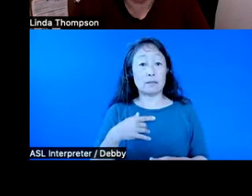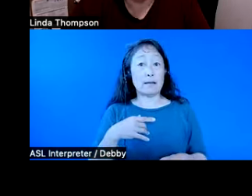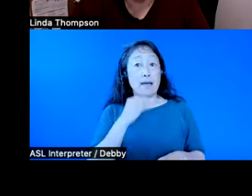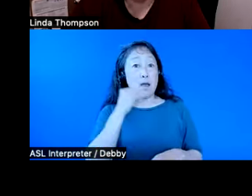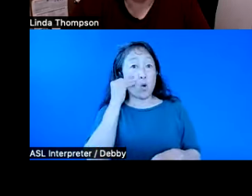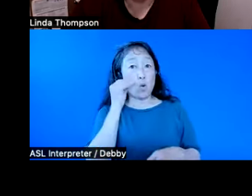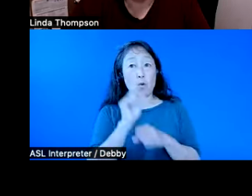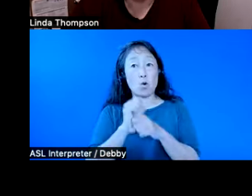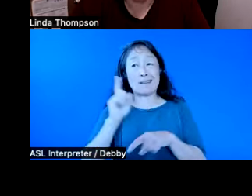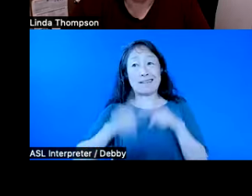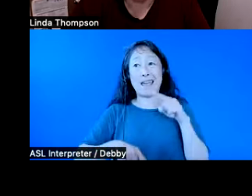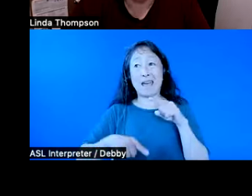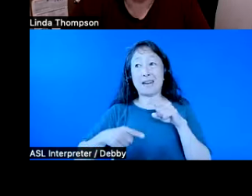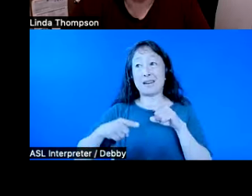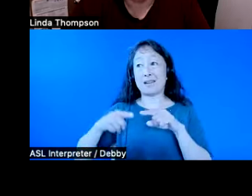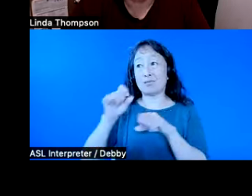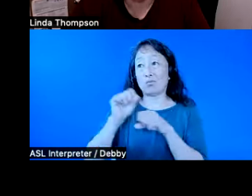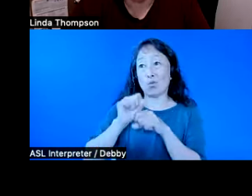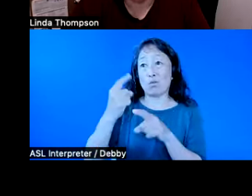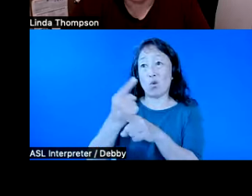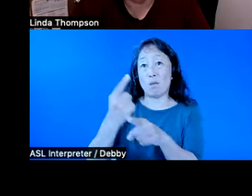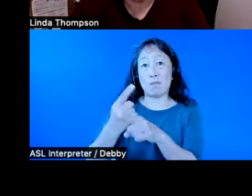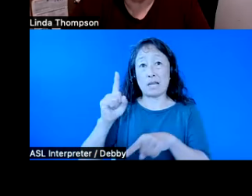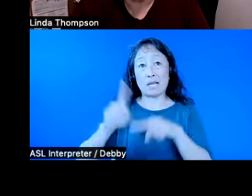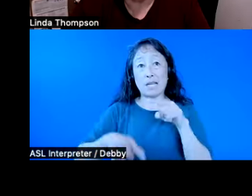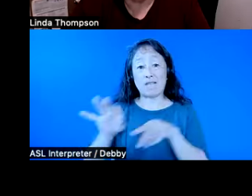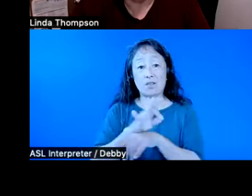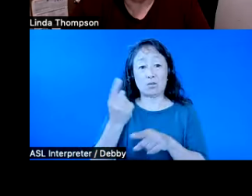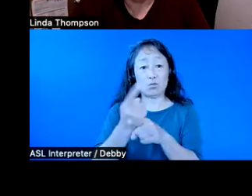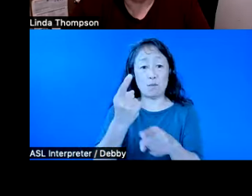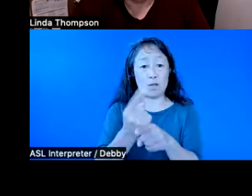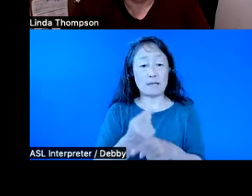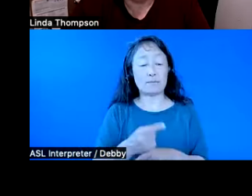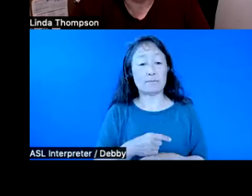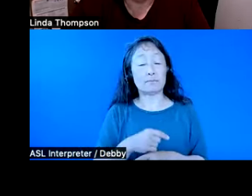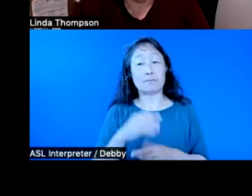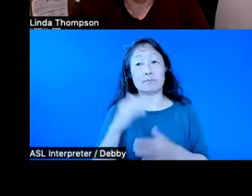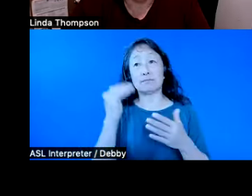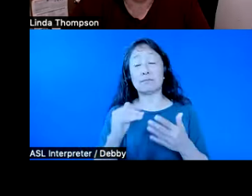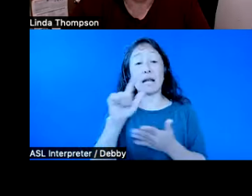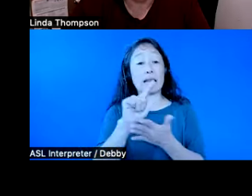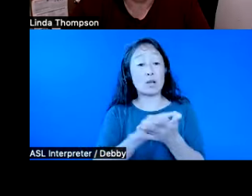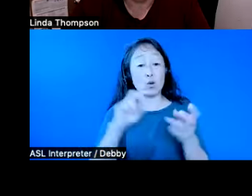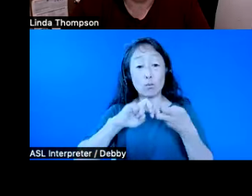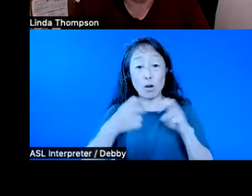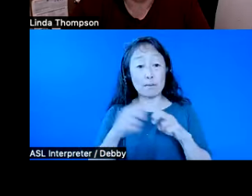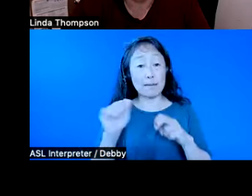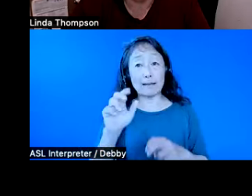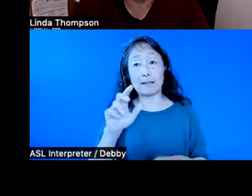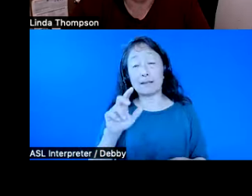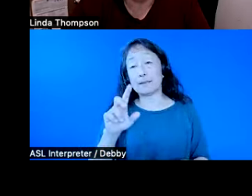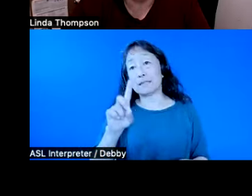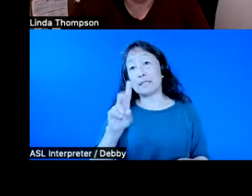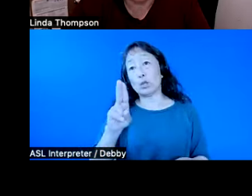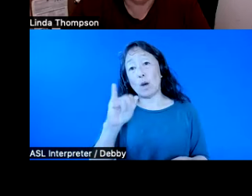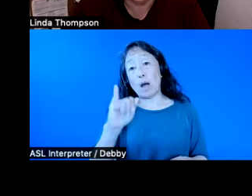work, some legal troubles, getting a DUI. And then there can be sudden changes